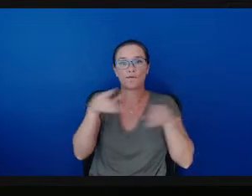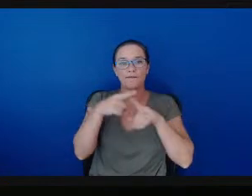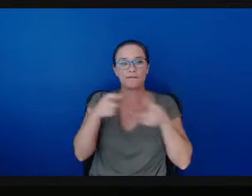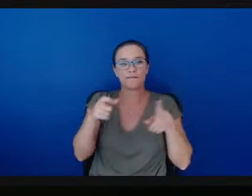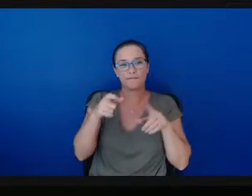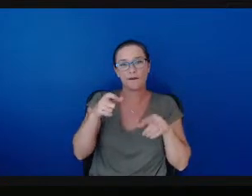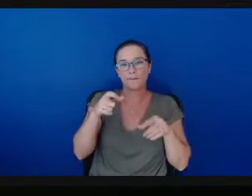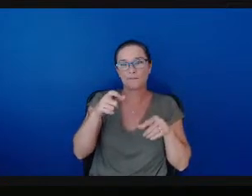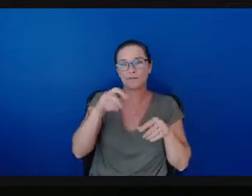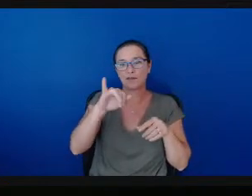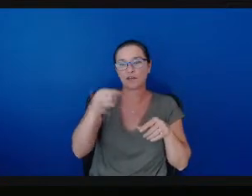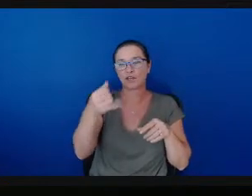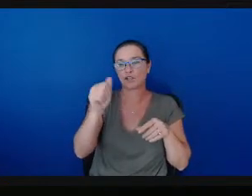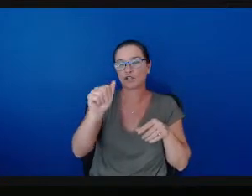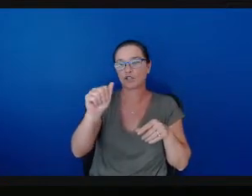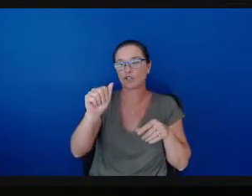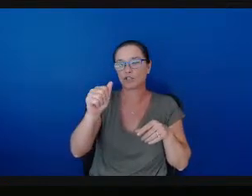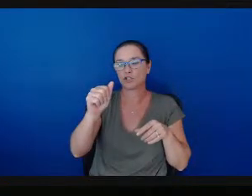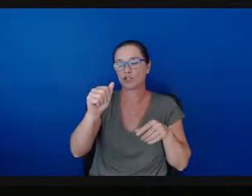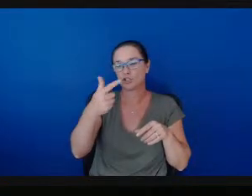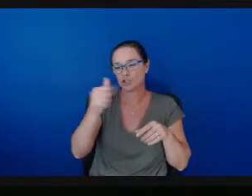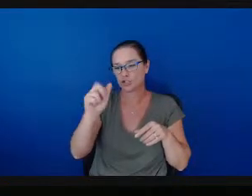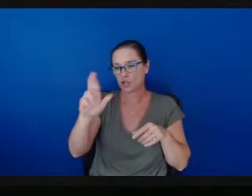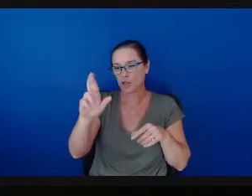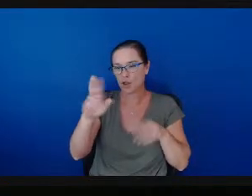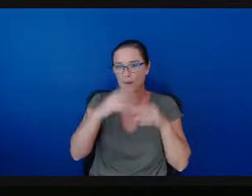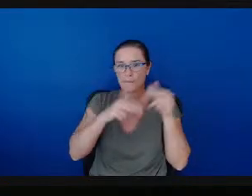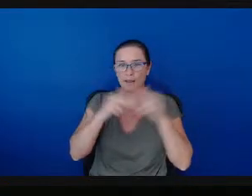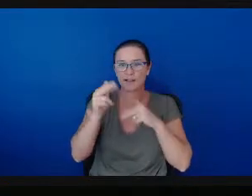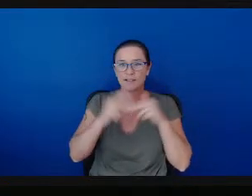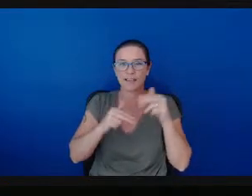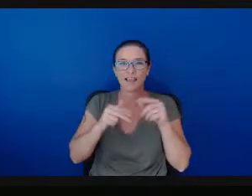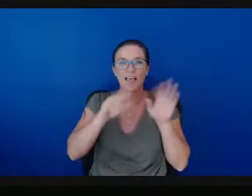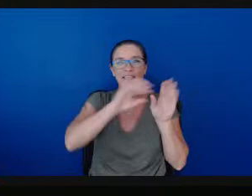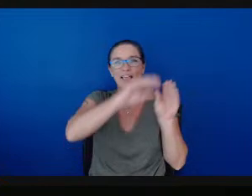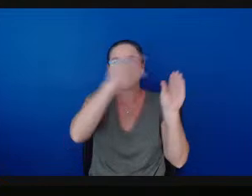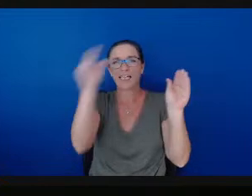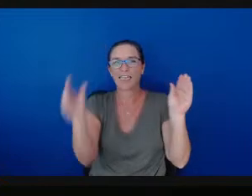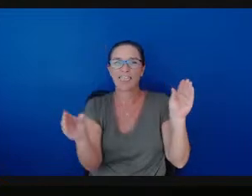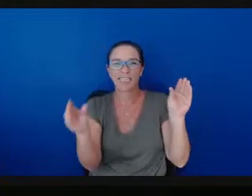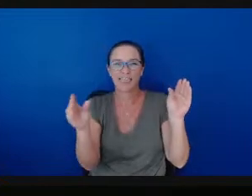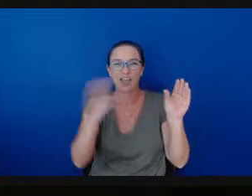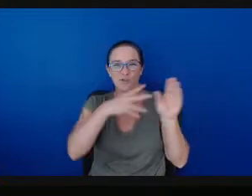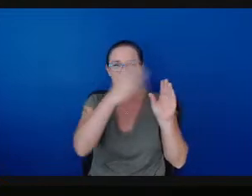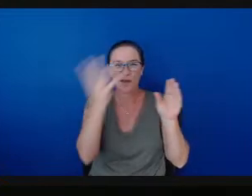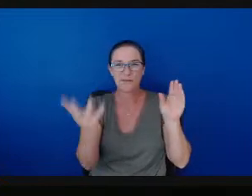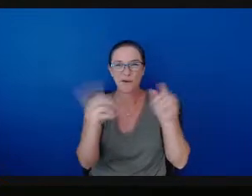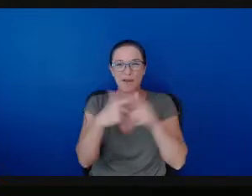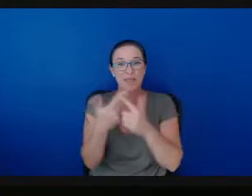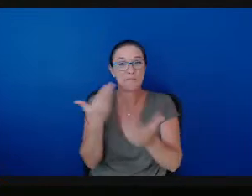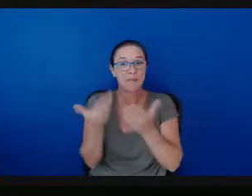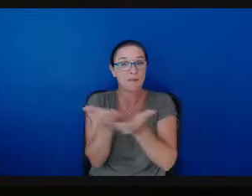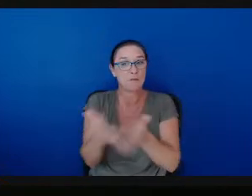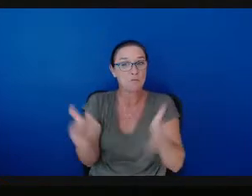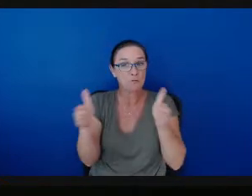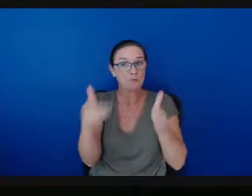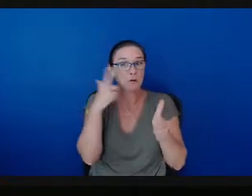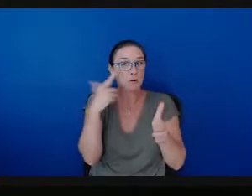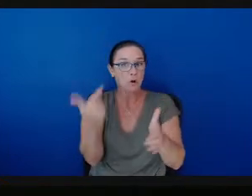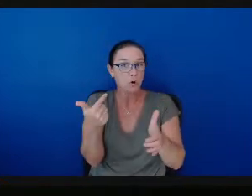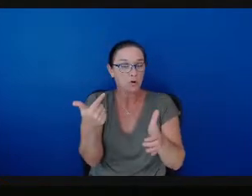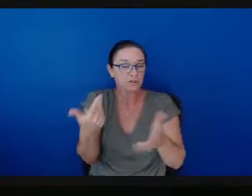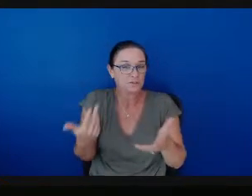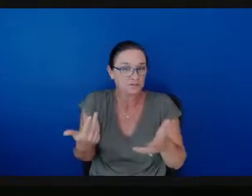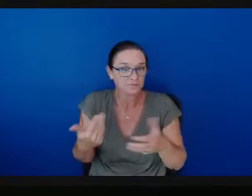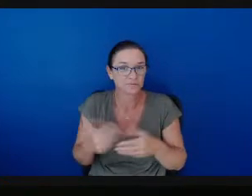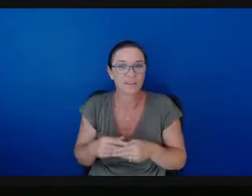now. Pot of gold here at the end of the rainbow, right in that lava, perhaps. But showing you the wider context in case you're curious where all this fits in.